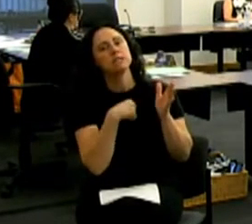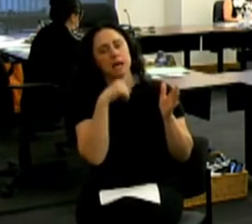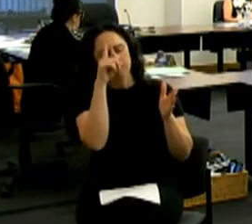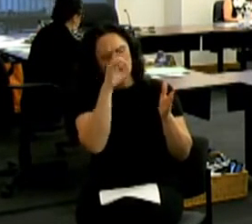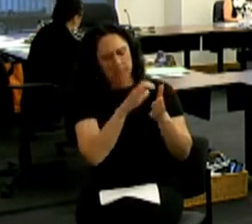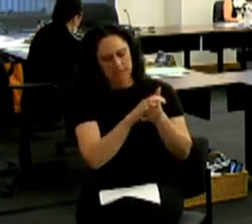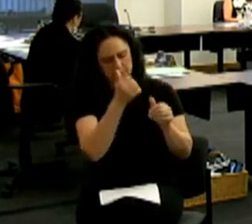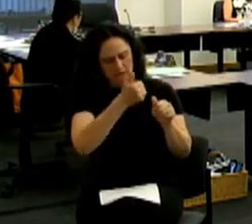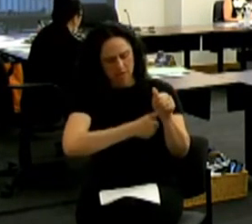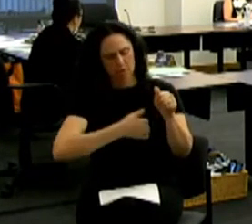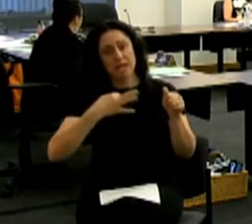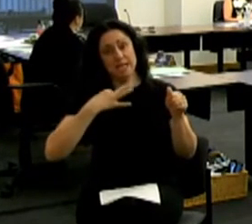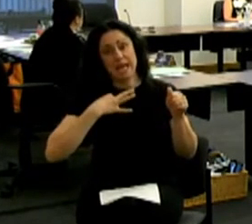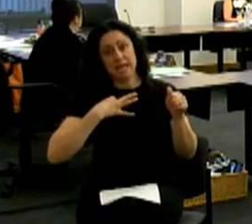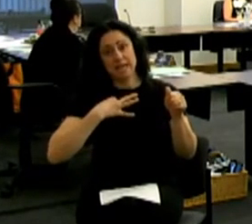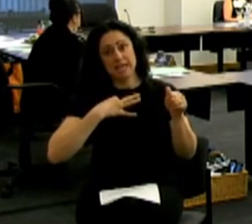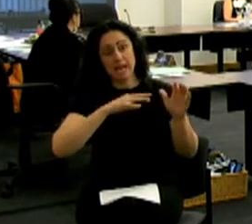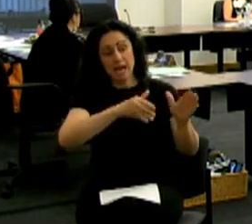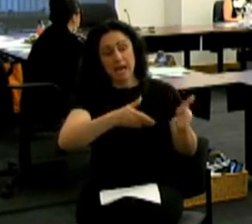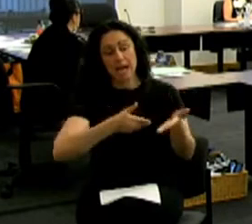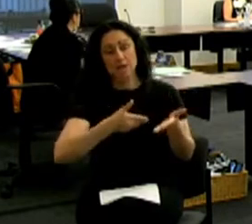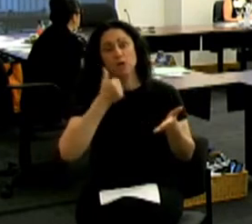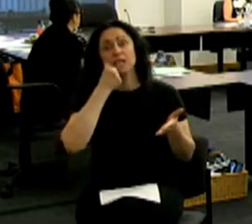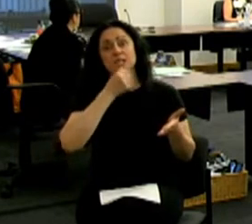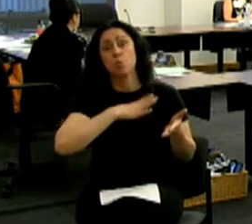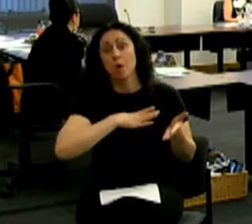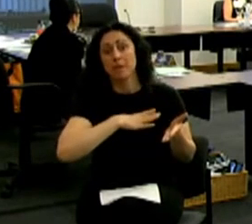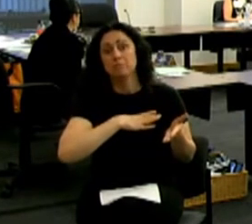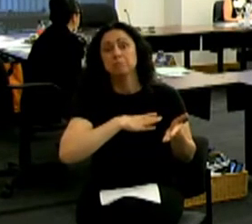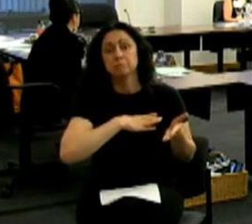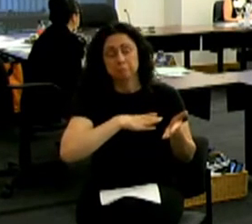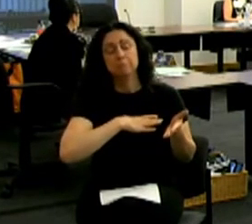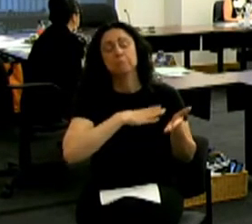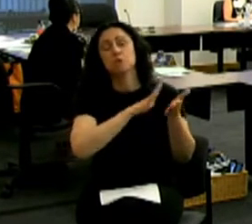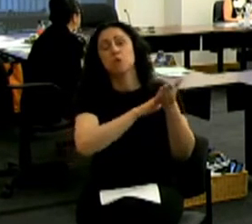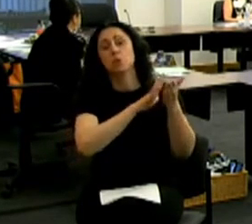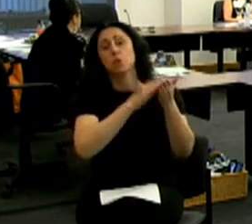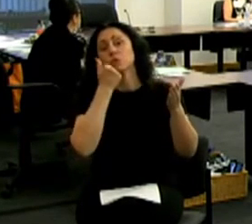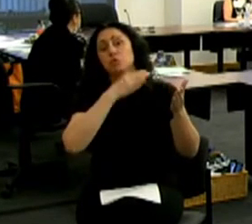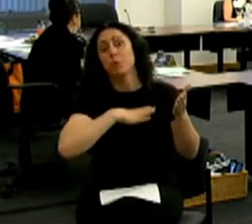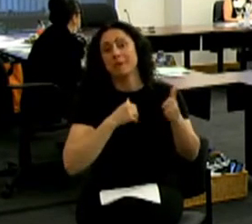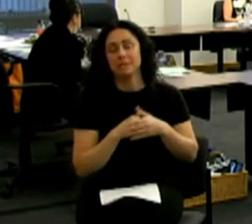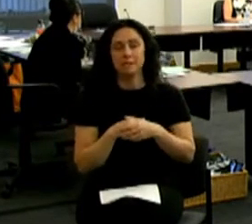believe every candidate that's being hired is a woman. So